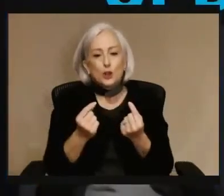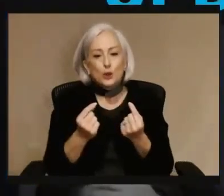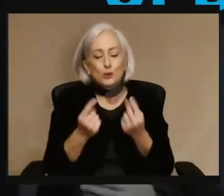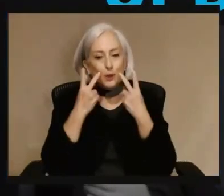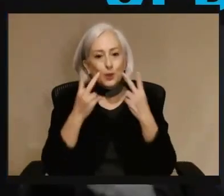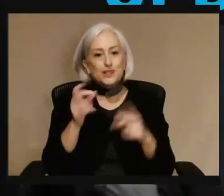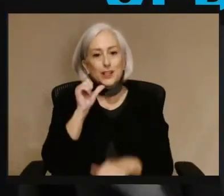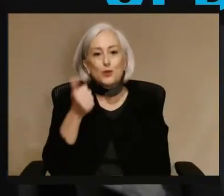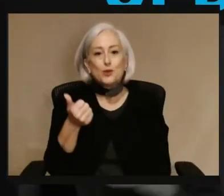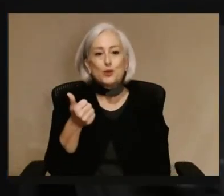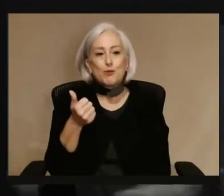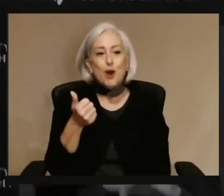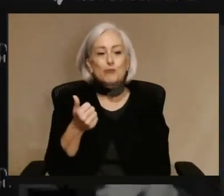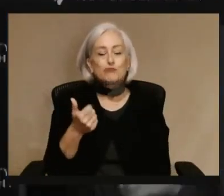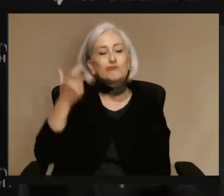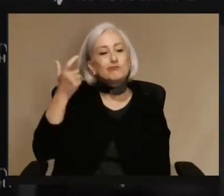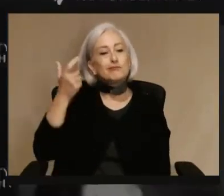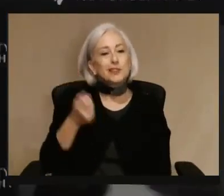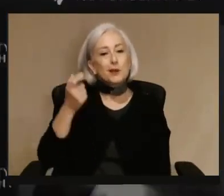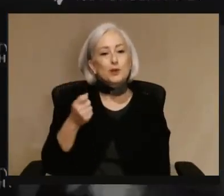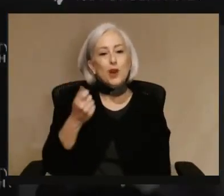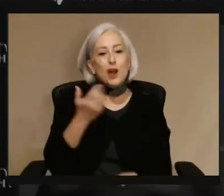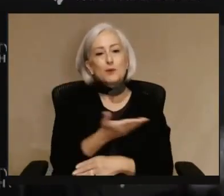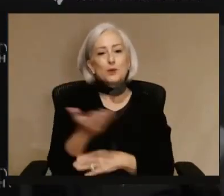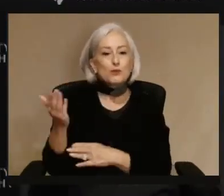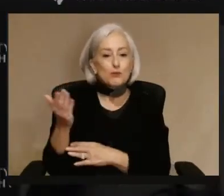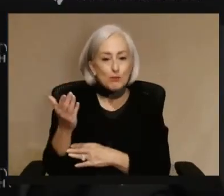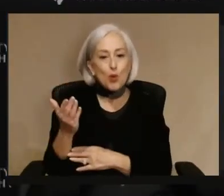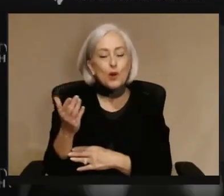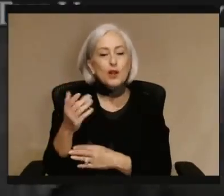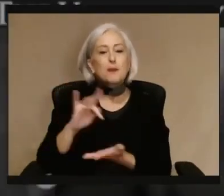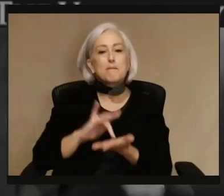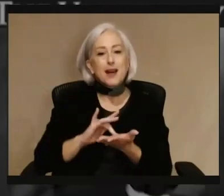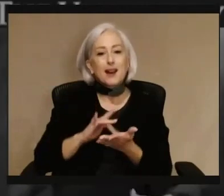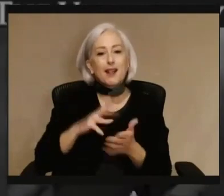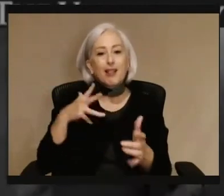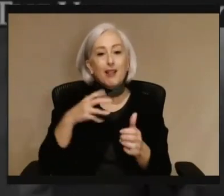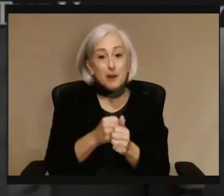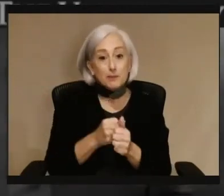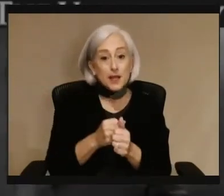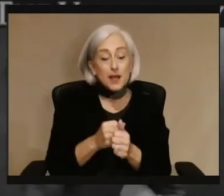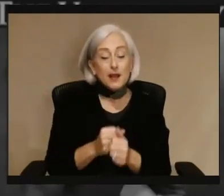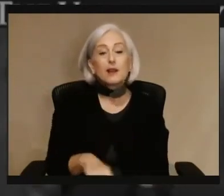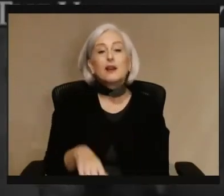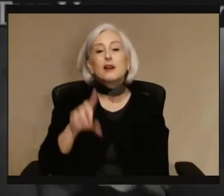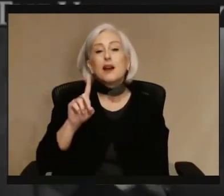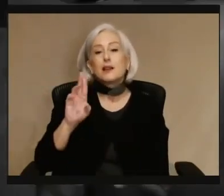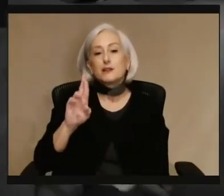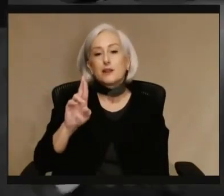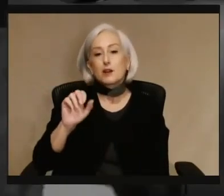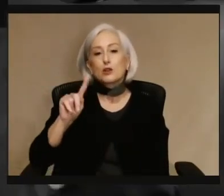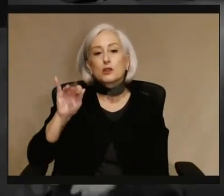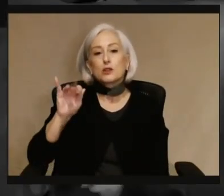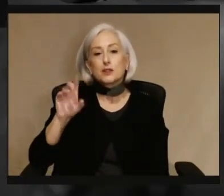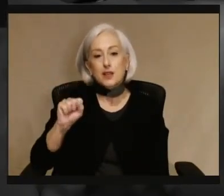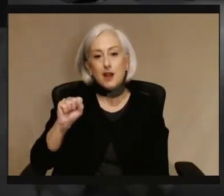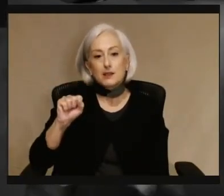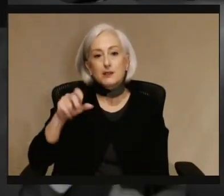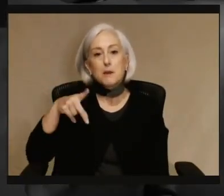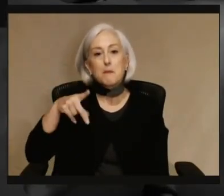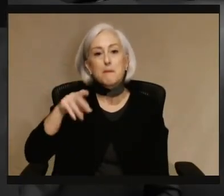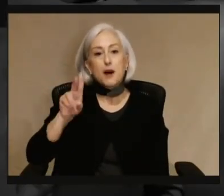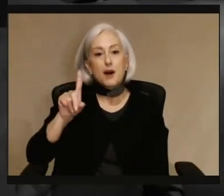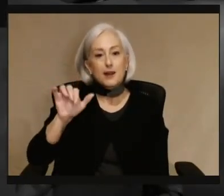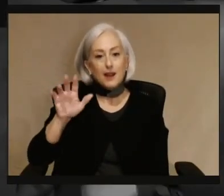Subscribe to our morning medical update and Open Mics with Dr. Stites podcasts. Now, everywhere podcasts are available.